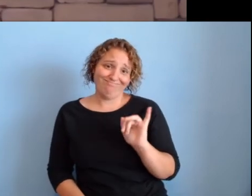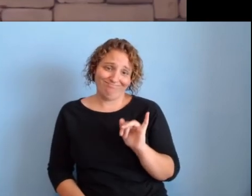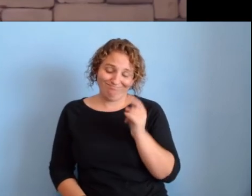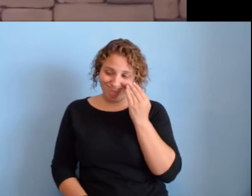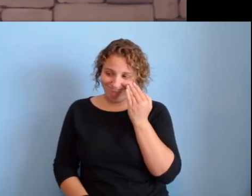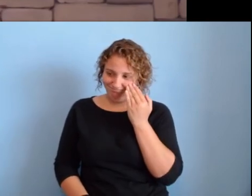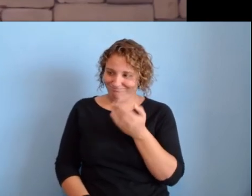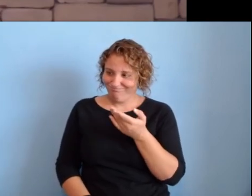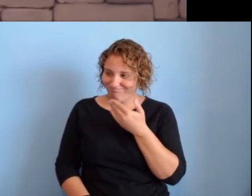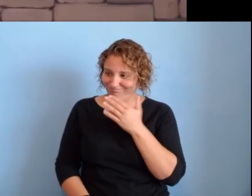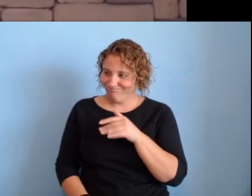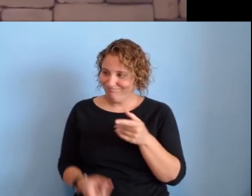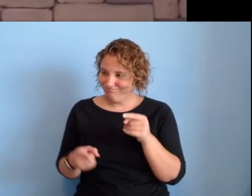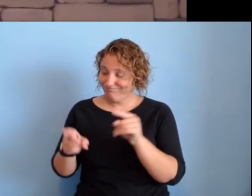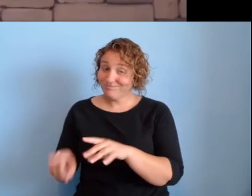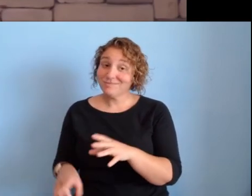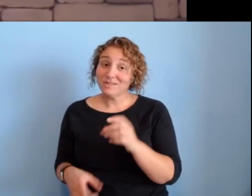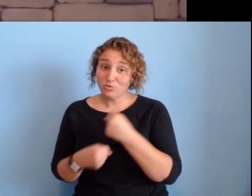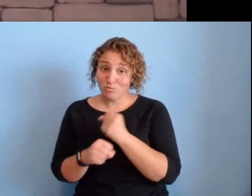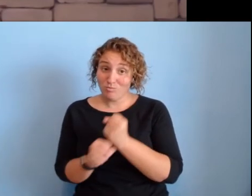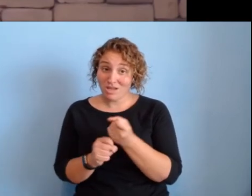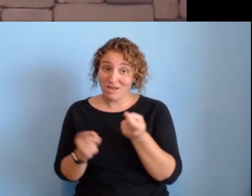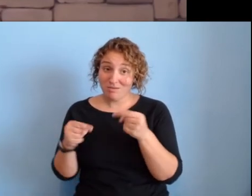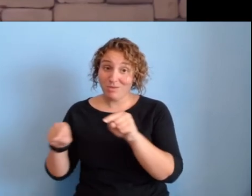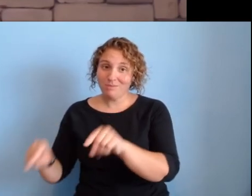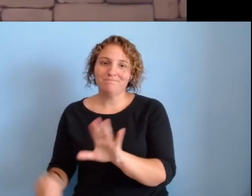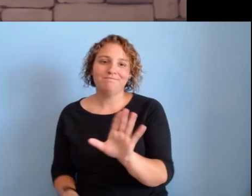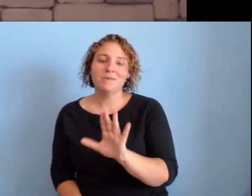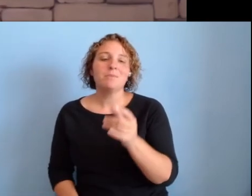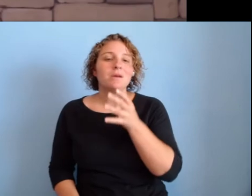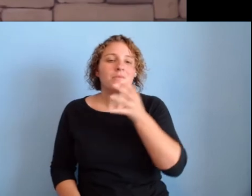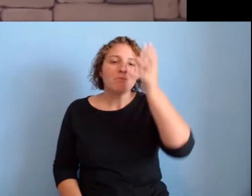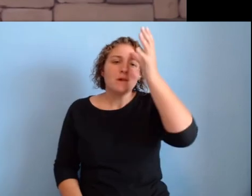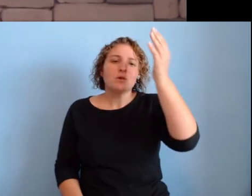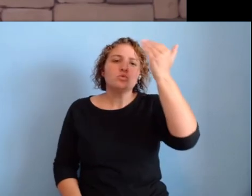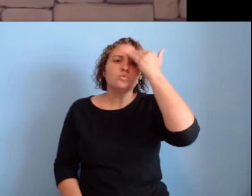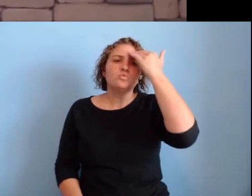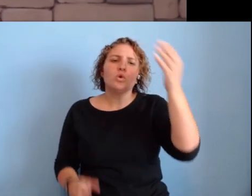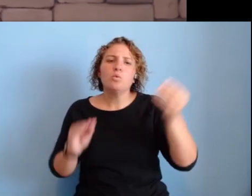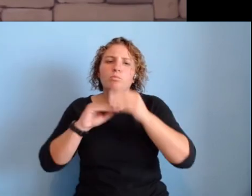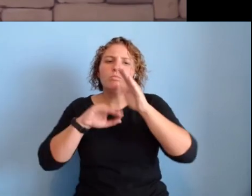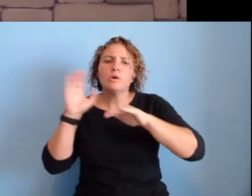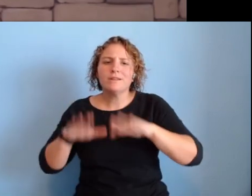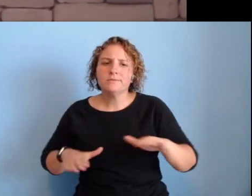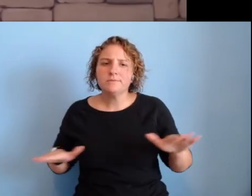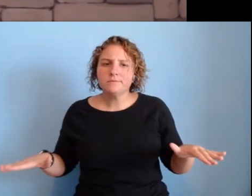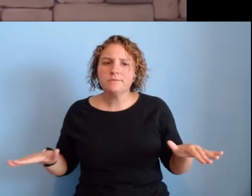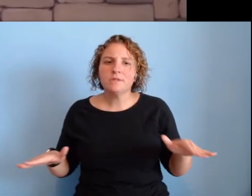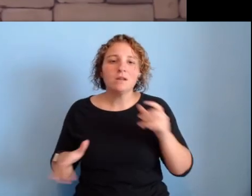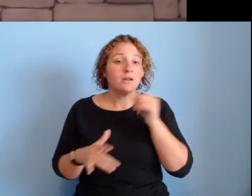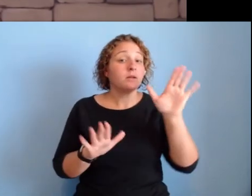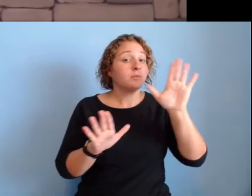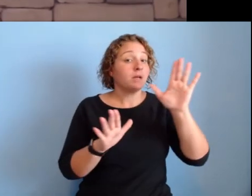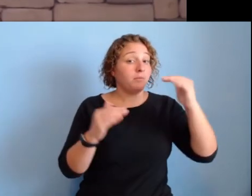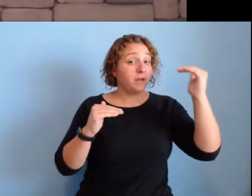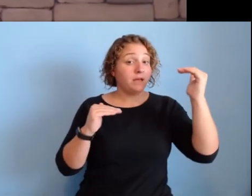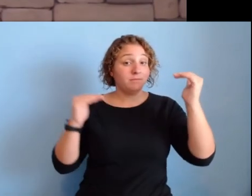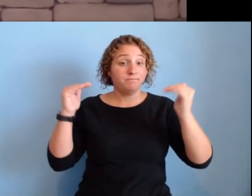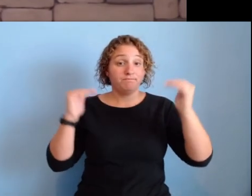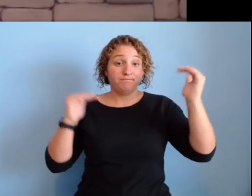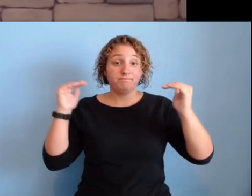right? Does that mean you caused it? No, but it means as a parent you have more knowledge than they do. And I'm not, you know, denigrating God's omniscience here. Please understand. But